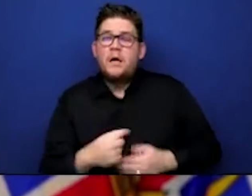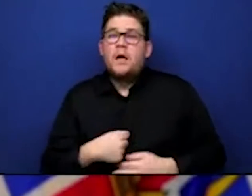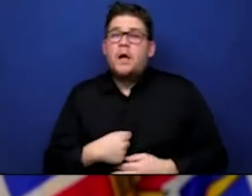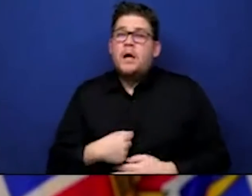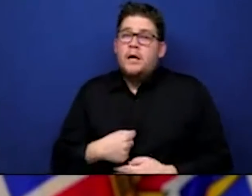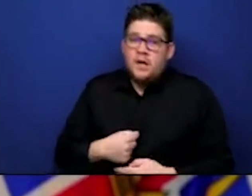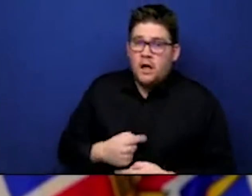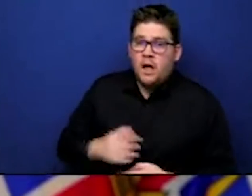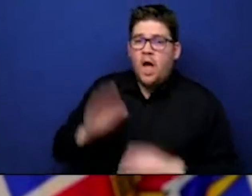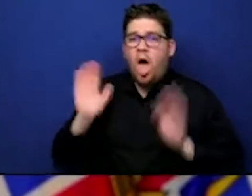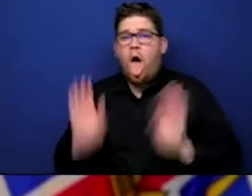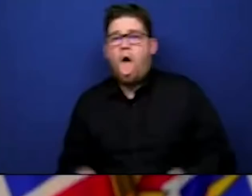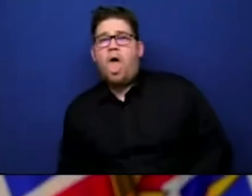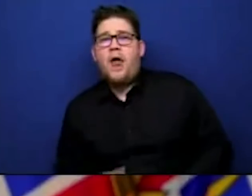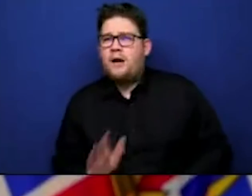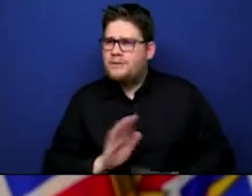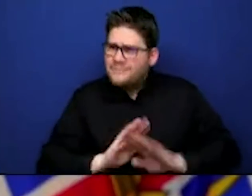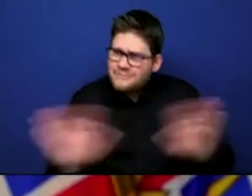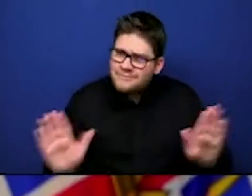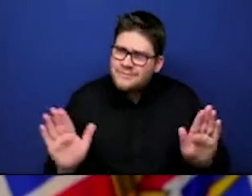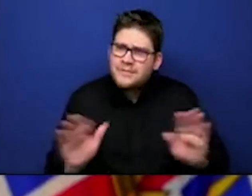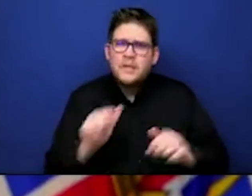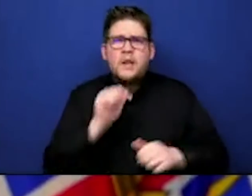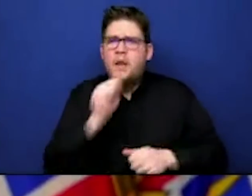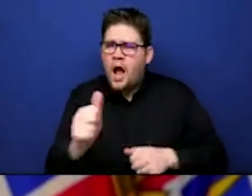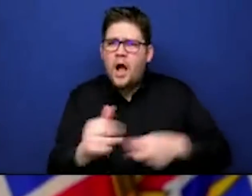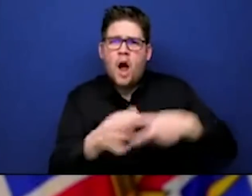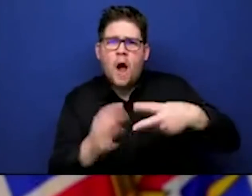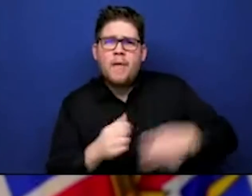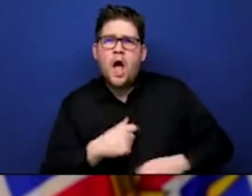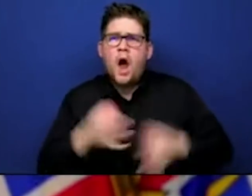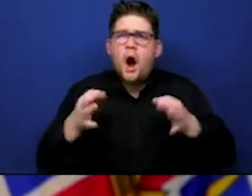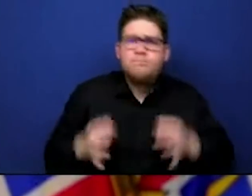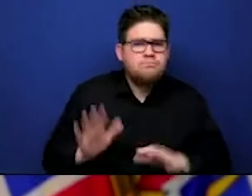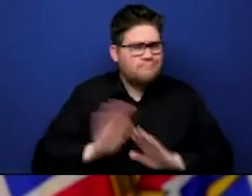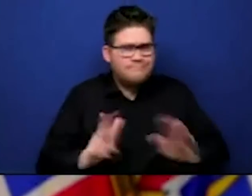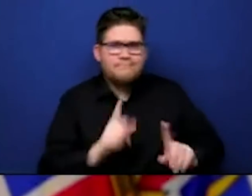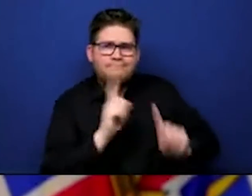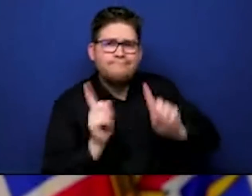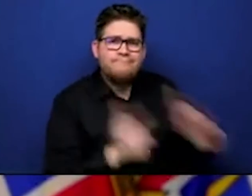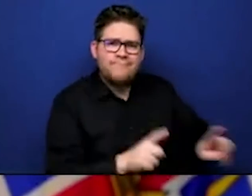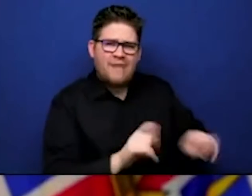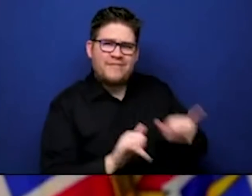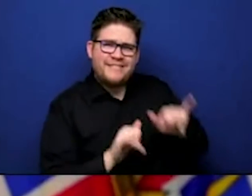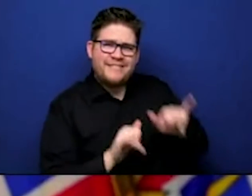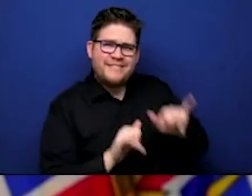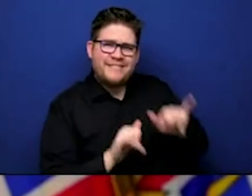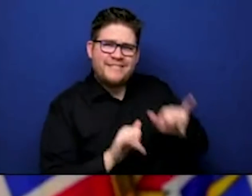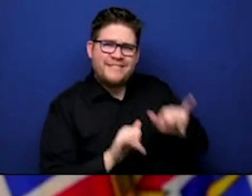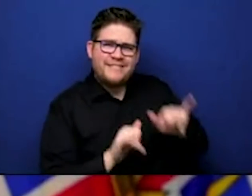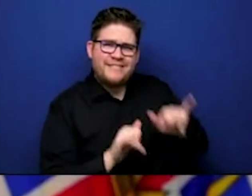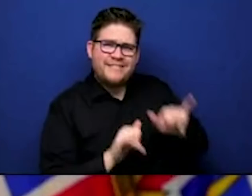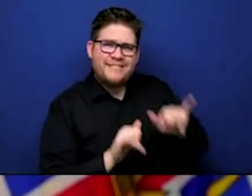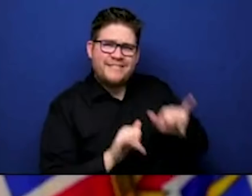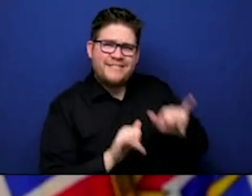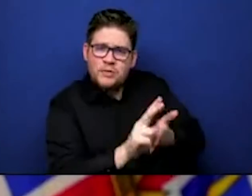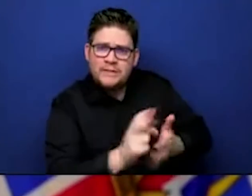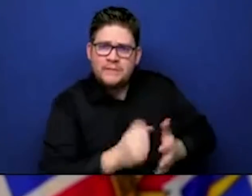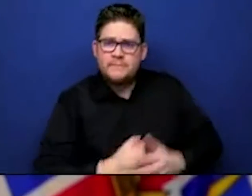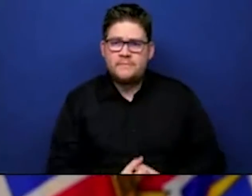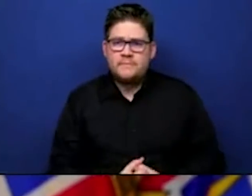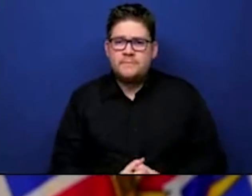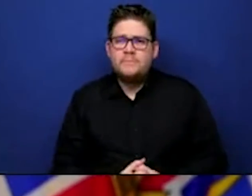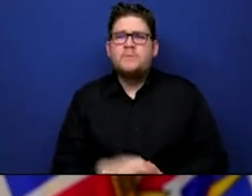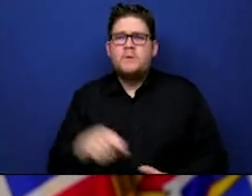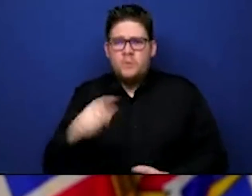businesses, if anyone on your team is ill or has been told to self-isolate, then you need to support them